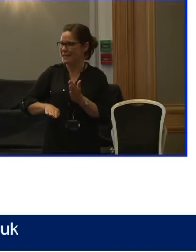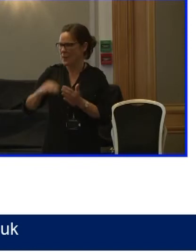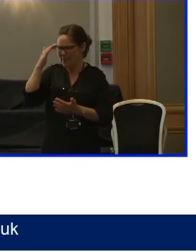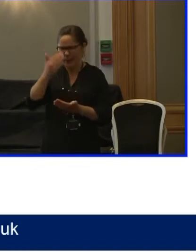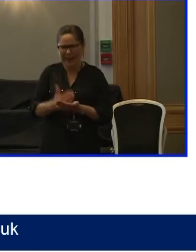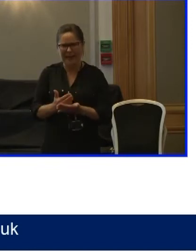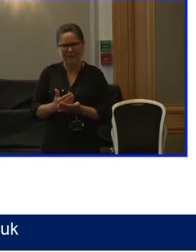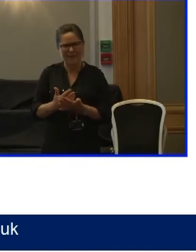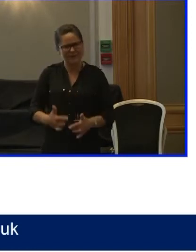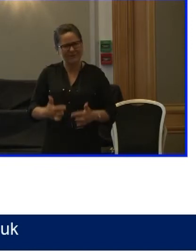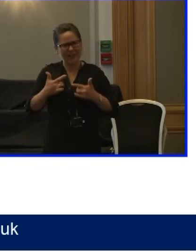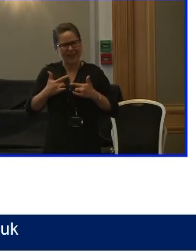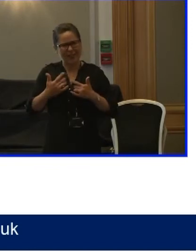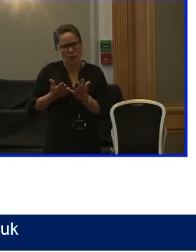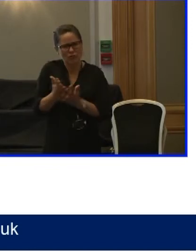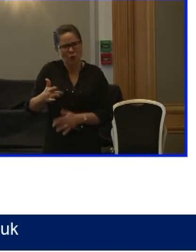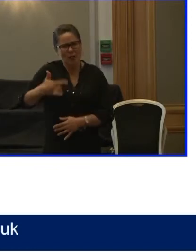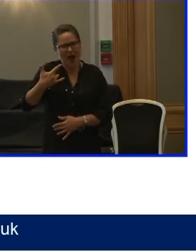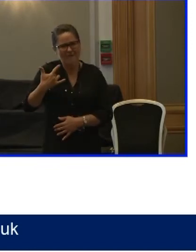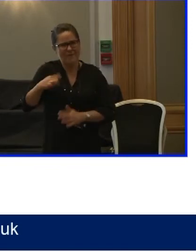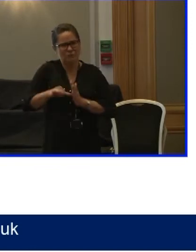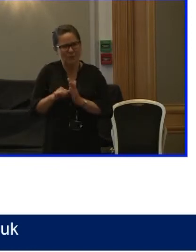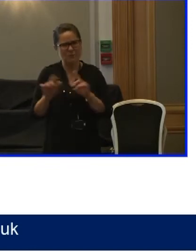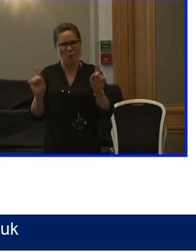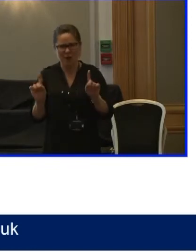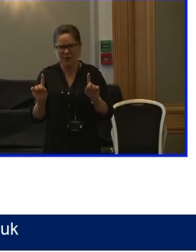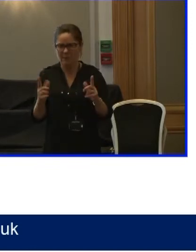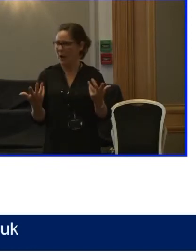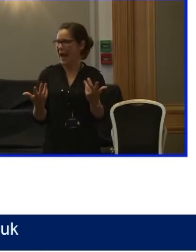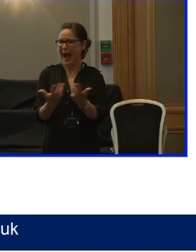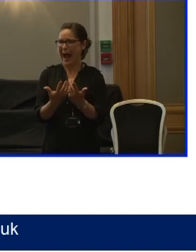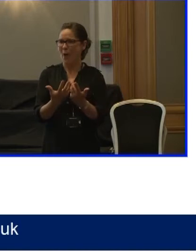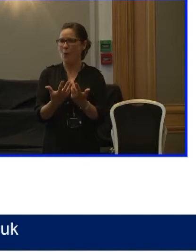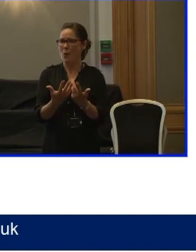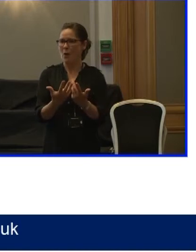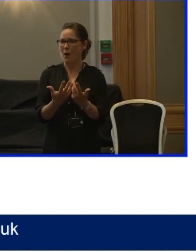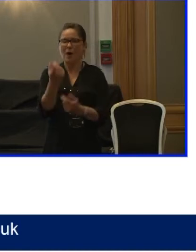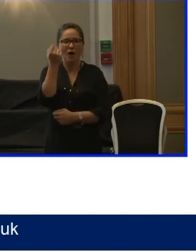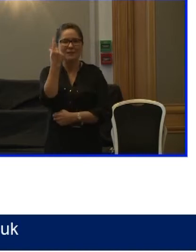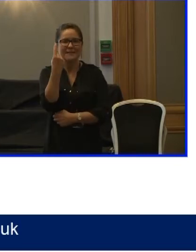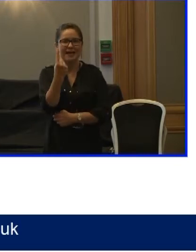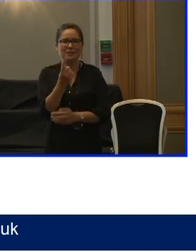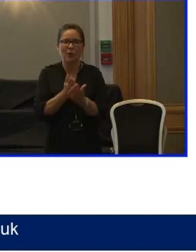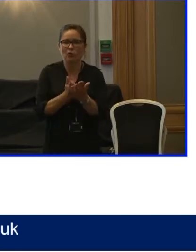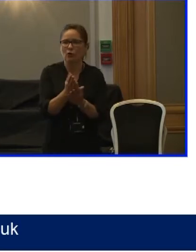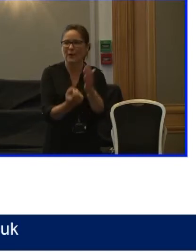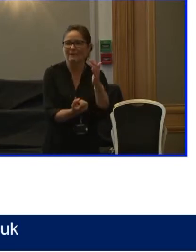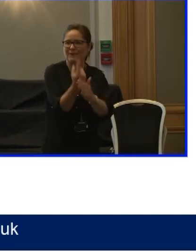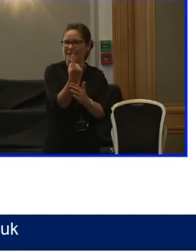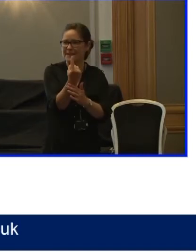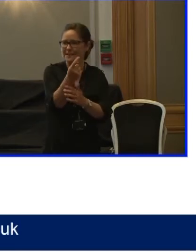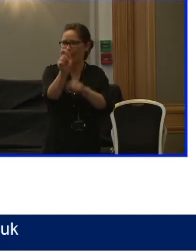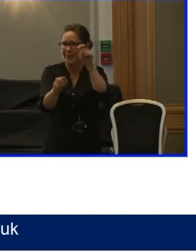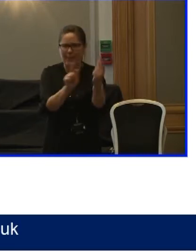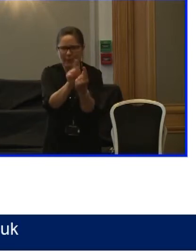and what they live with, And we do this by a number of means. We have events, we have feedback, we have contact.